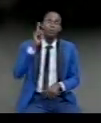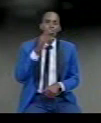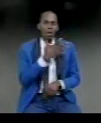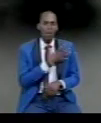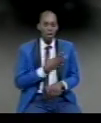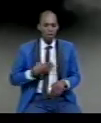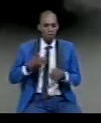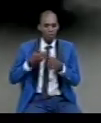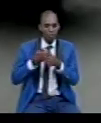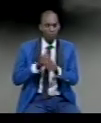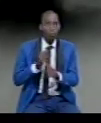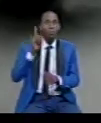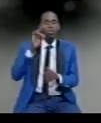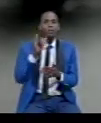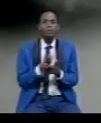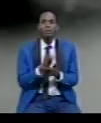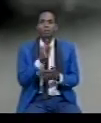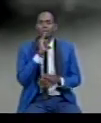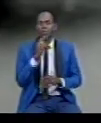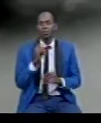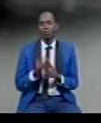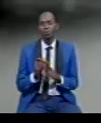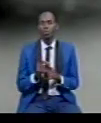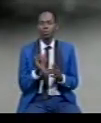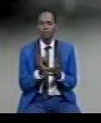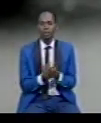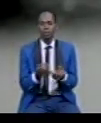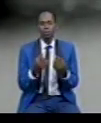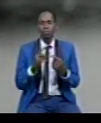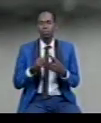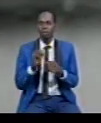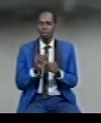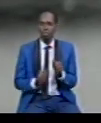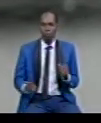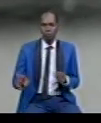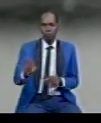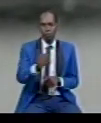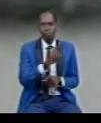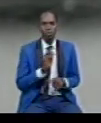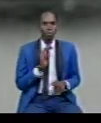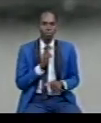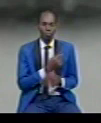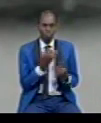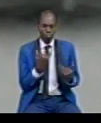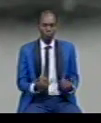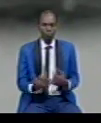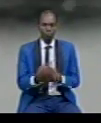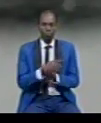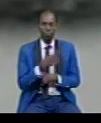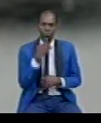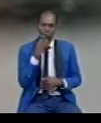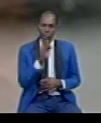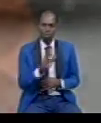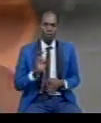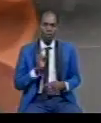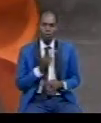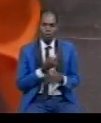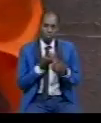followed him. That's the word that still comes to everyone today. "Follow me," is saying to the